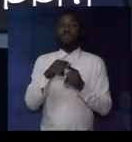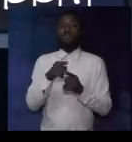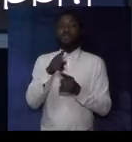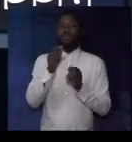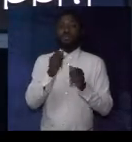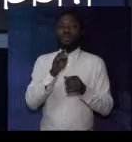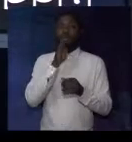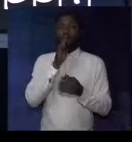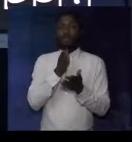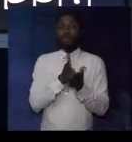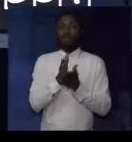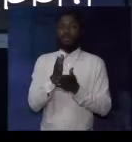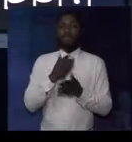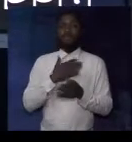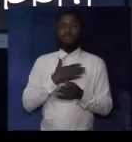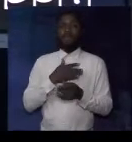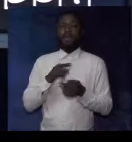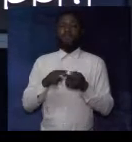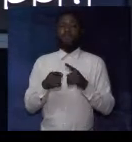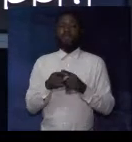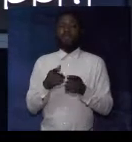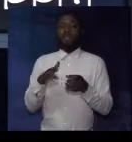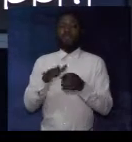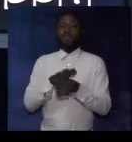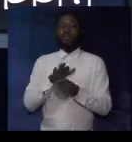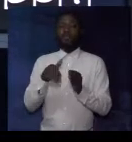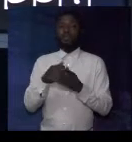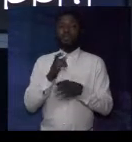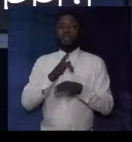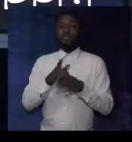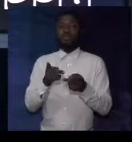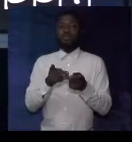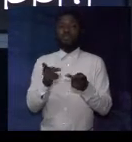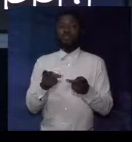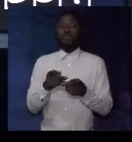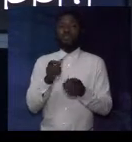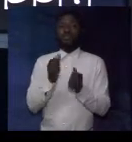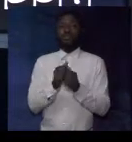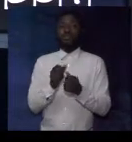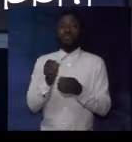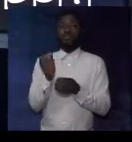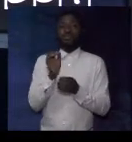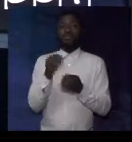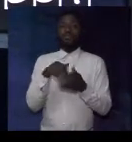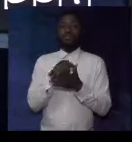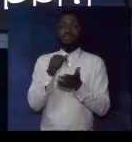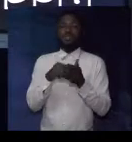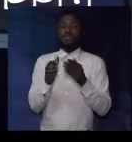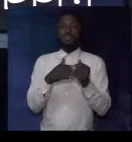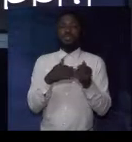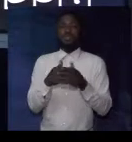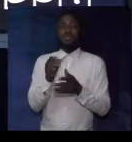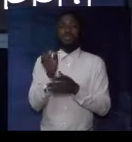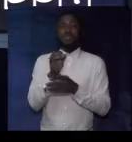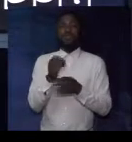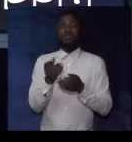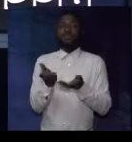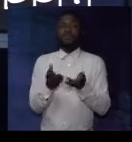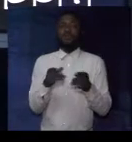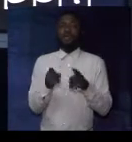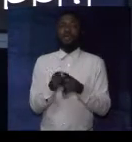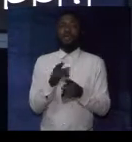zeros. And that is only when you can be correct, my friend. Fill all the empty spaces with 0, then you will be correct. In this